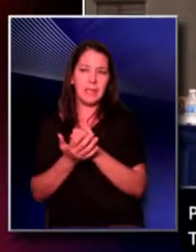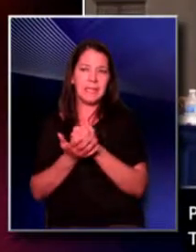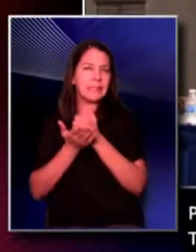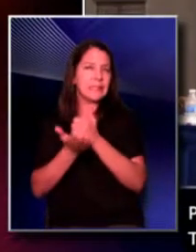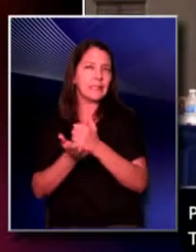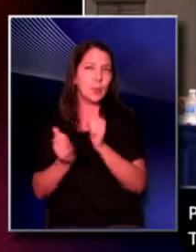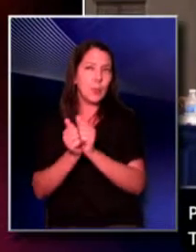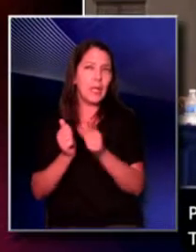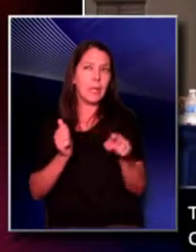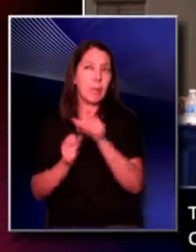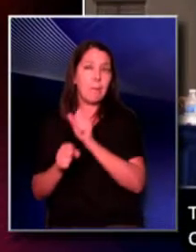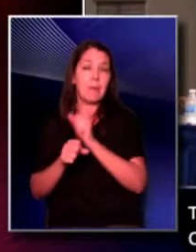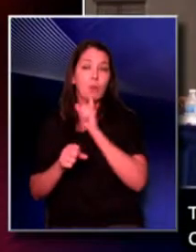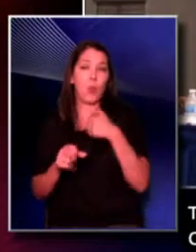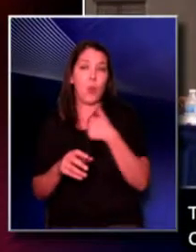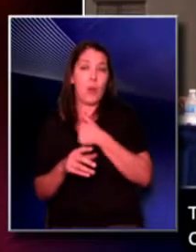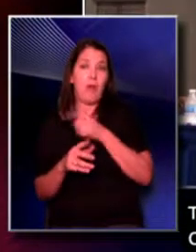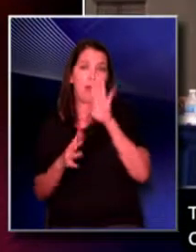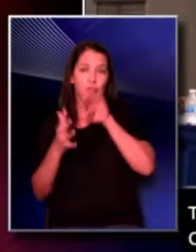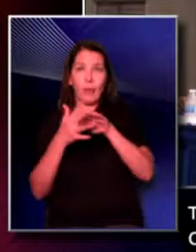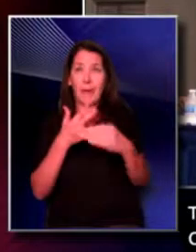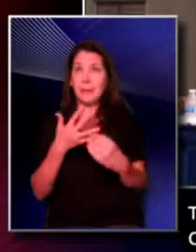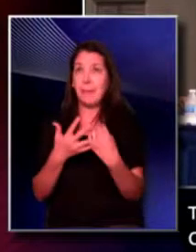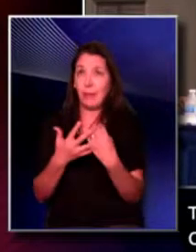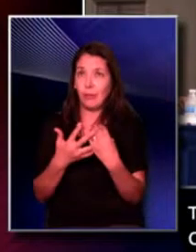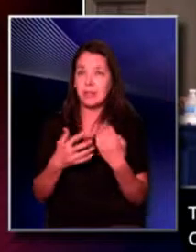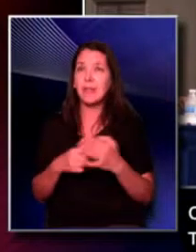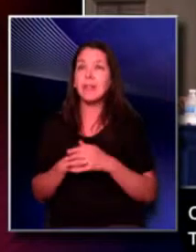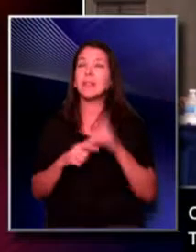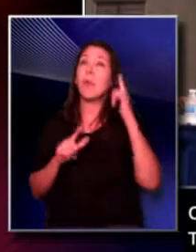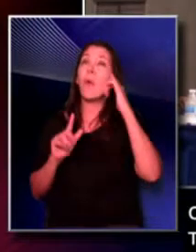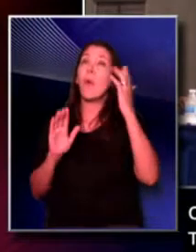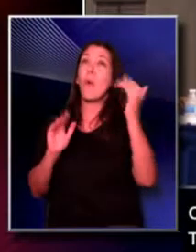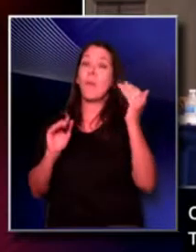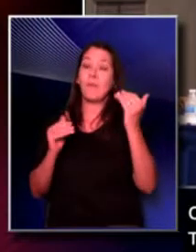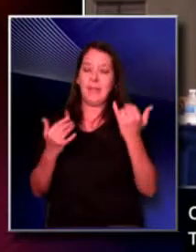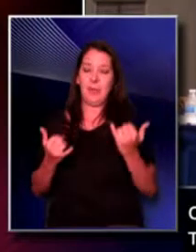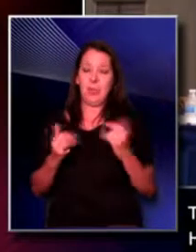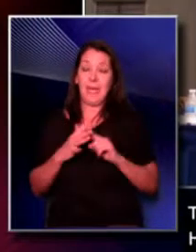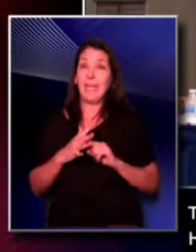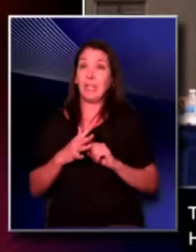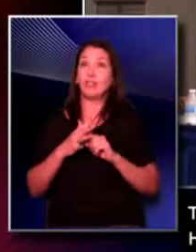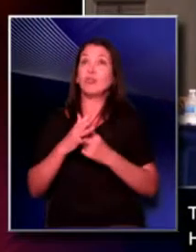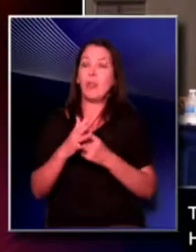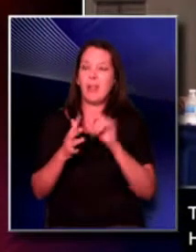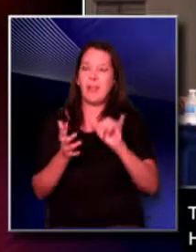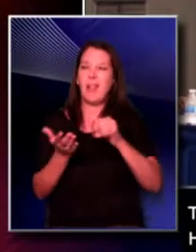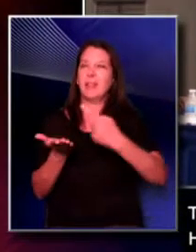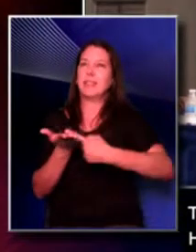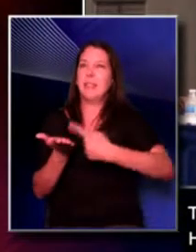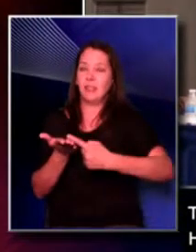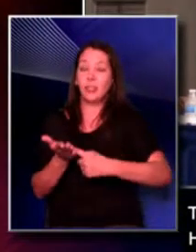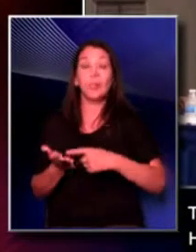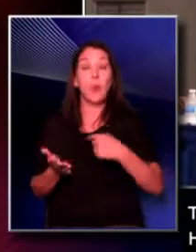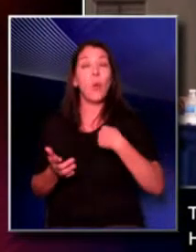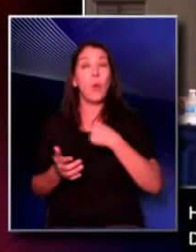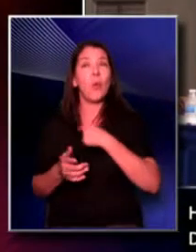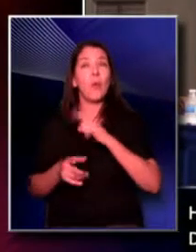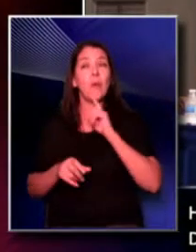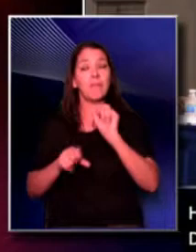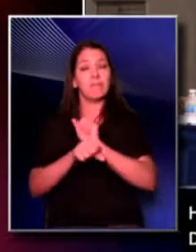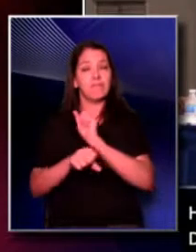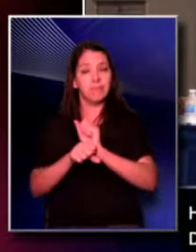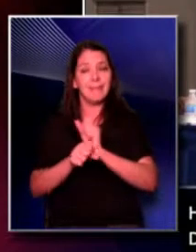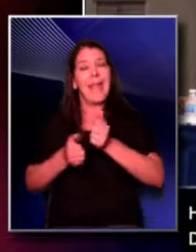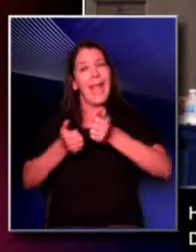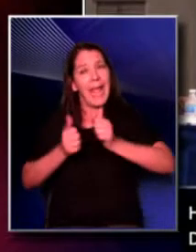and transparent. Hopefully today starts that discussion, but we are making the